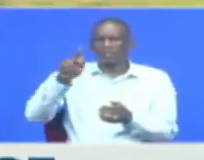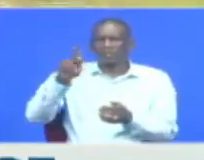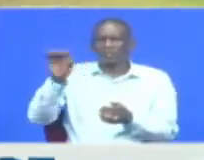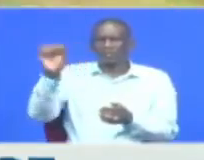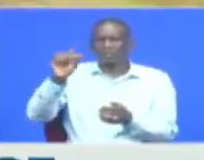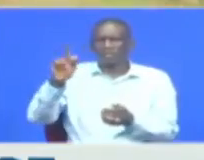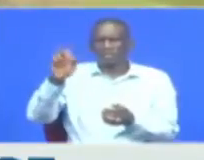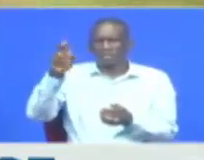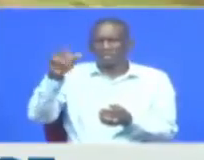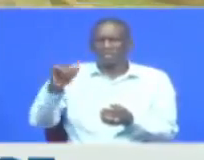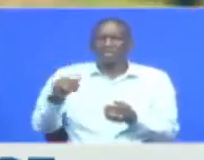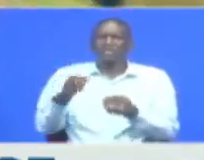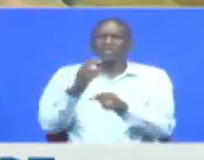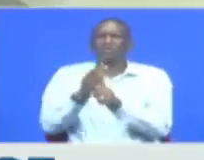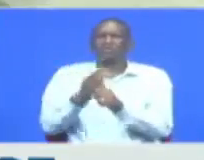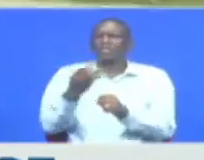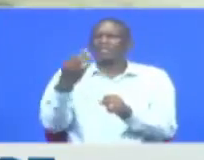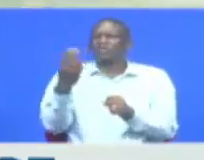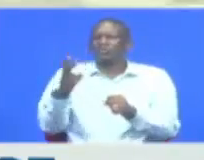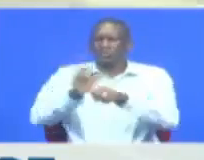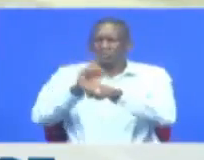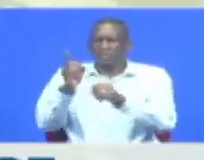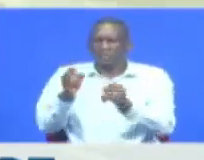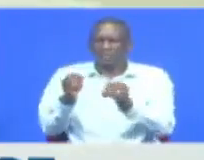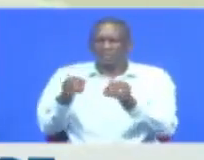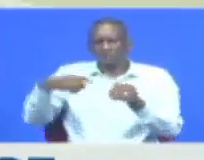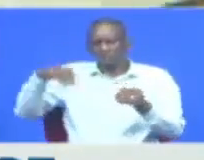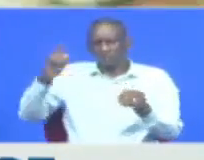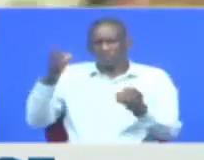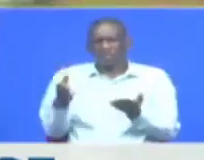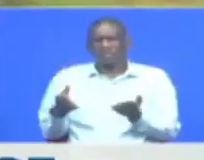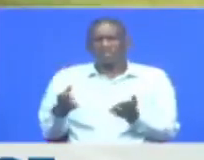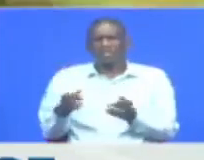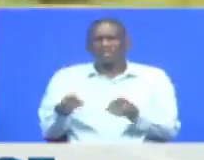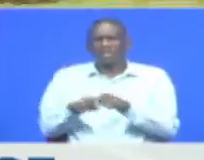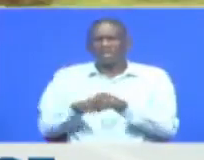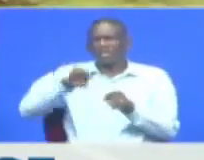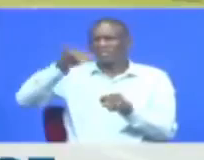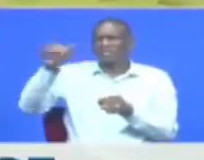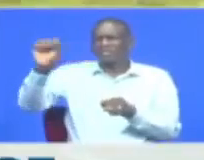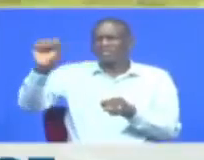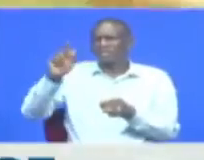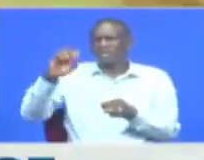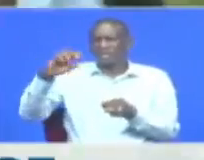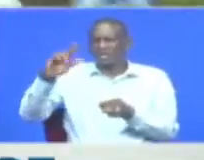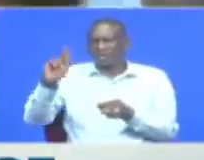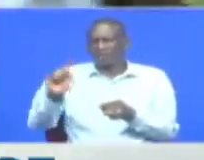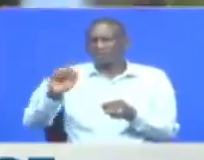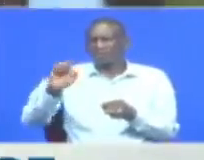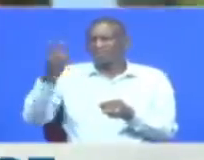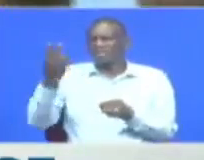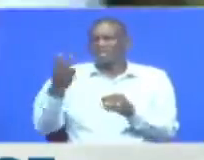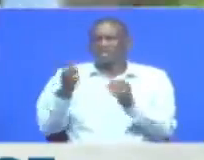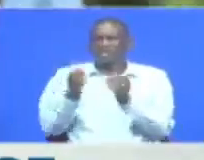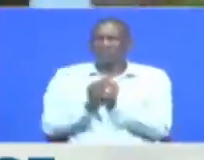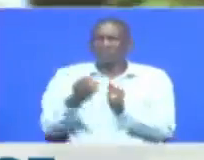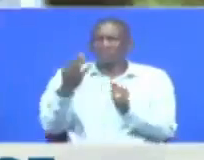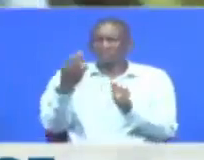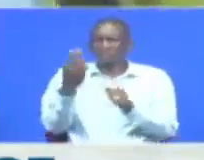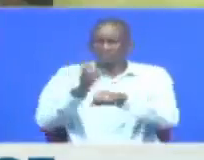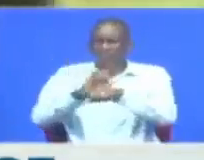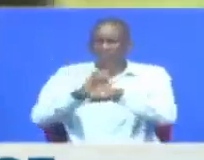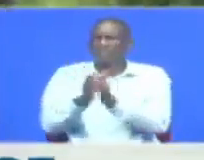42 seconds to win the women's race in a stunning comeback, as Jessica Chelangat came in second with a time of 32 minutes